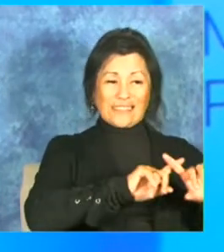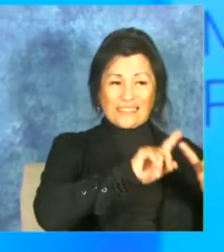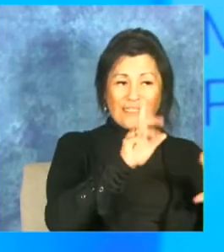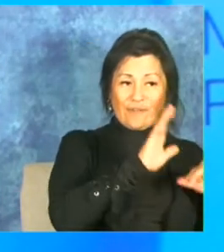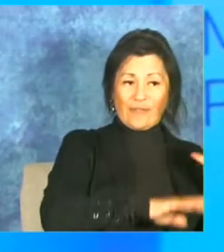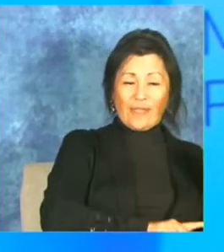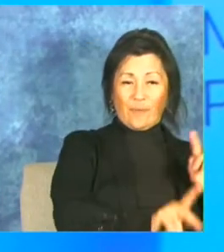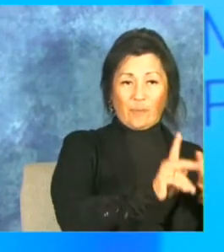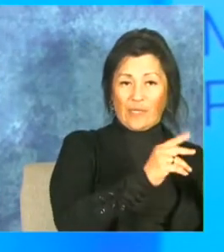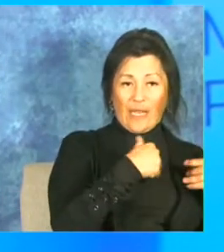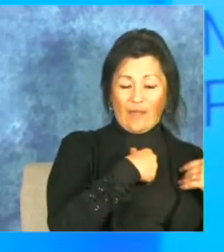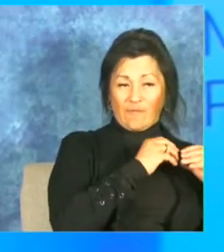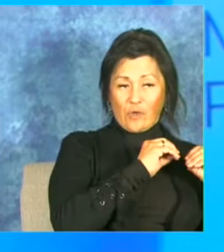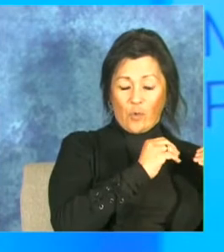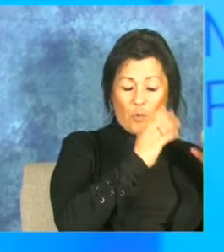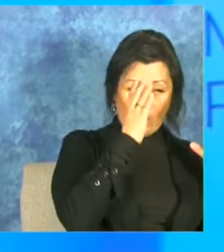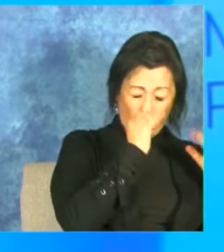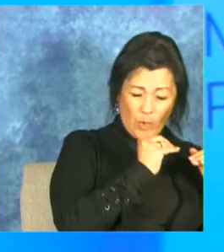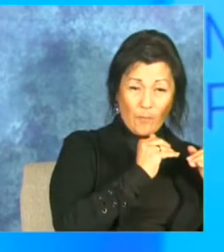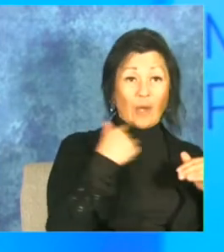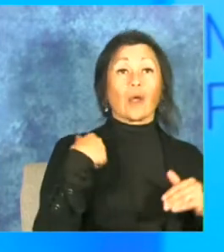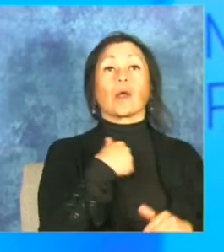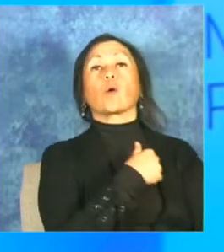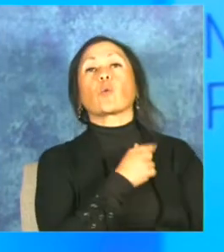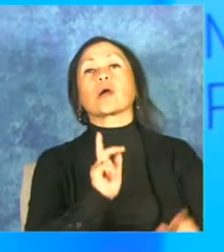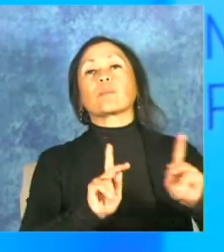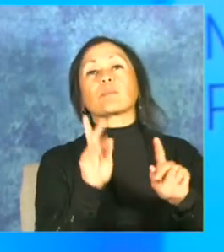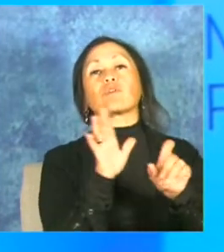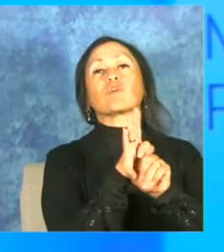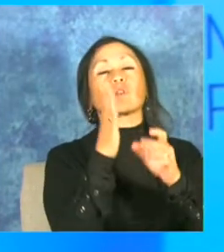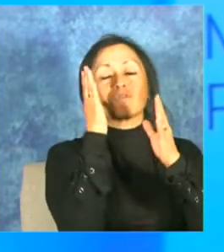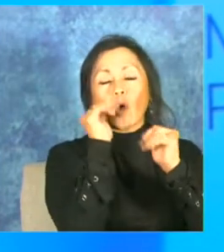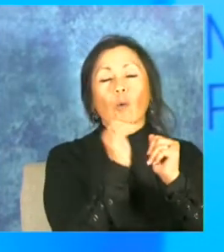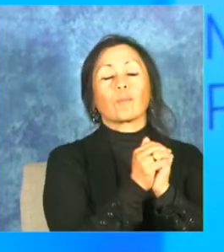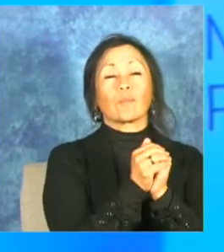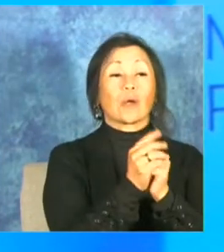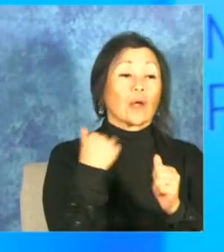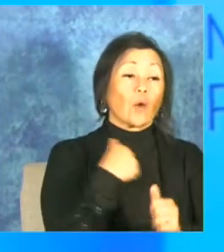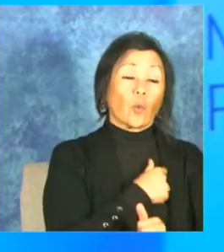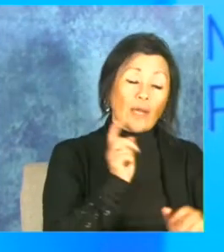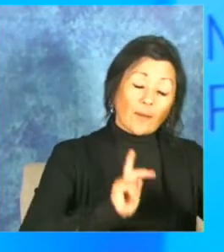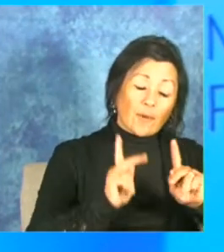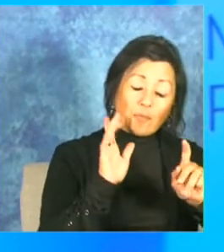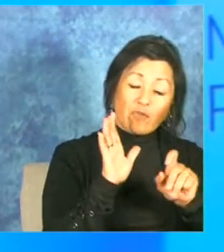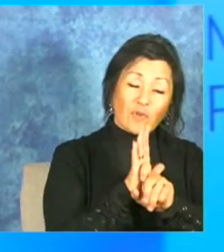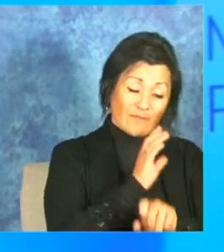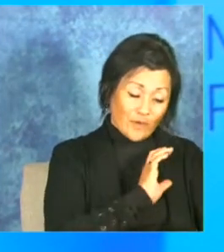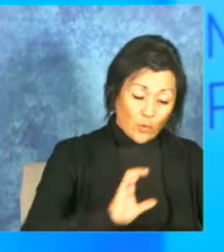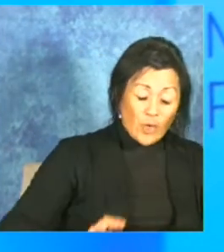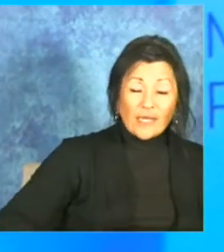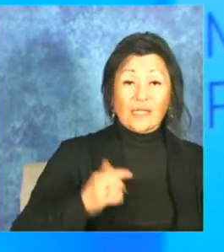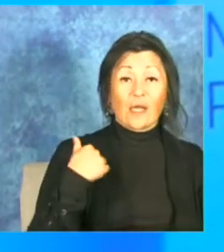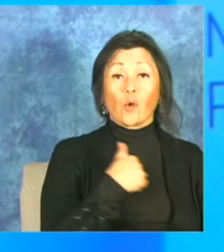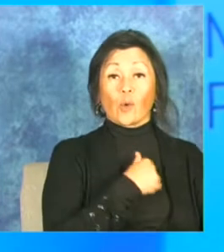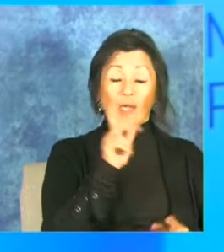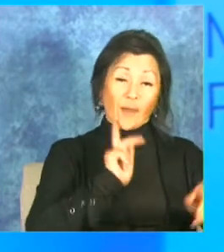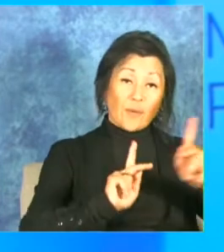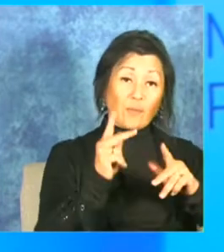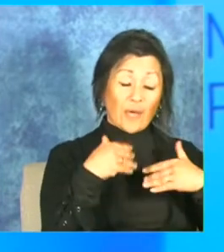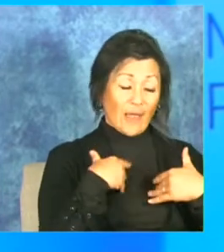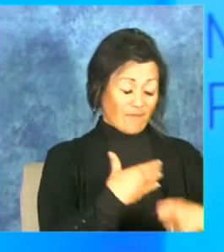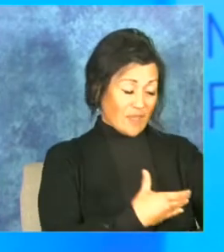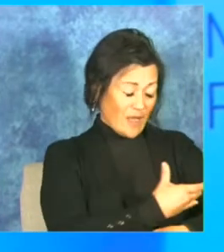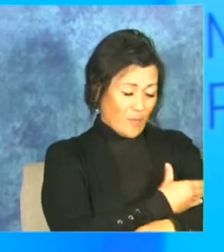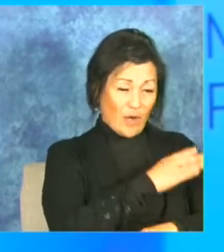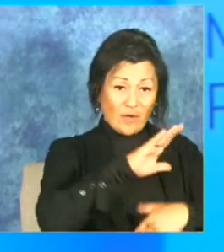who are without hope. We are a people of hope. We are a people of Christ. We are a people who have the